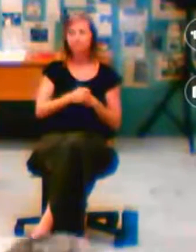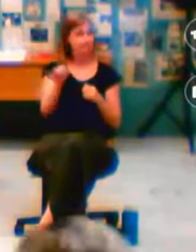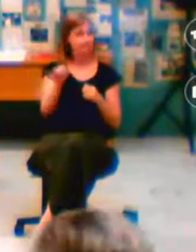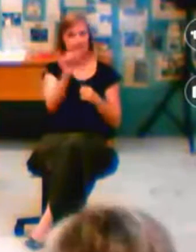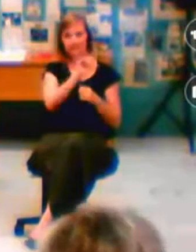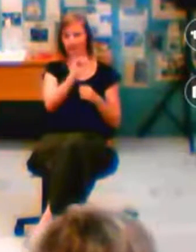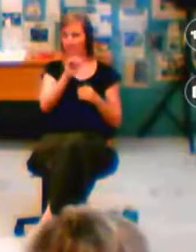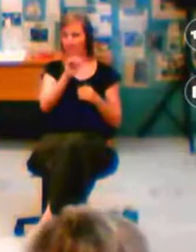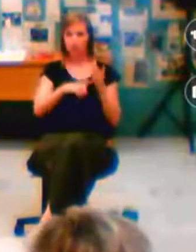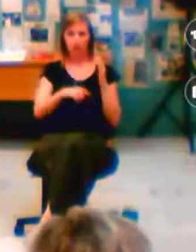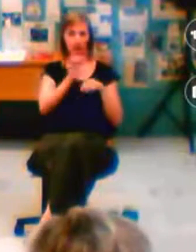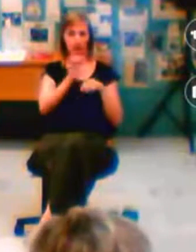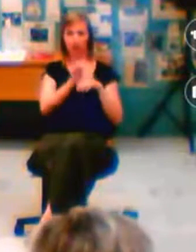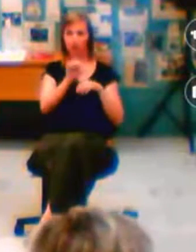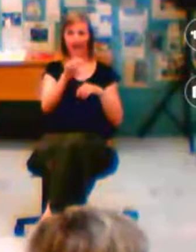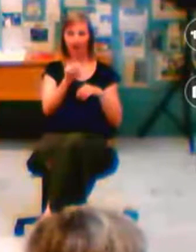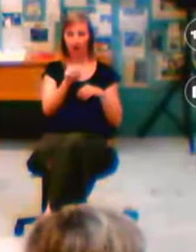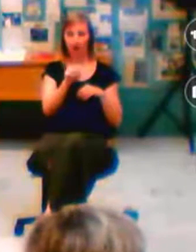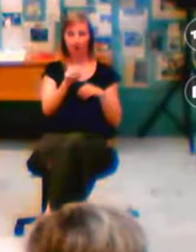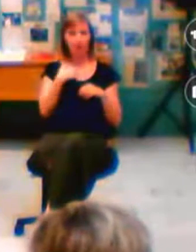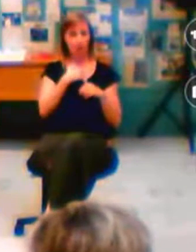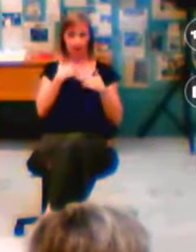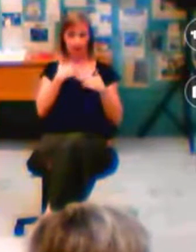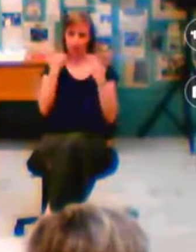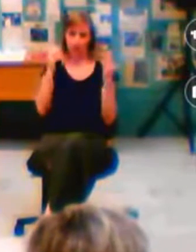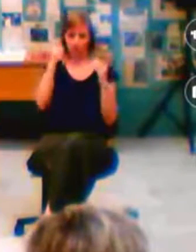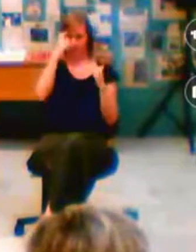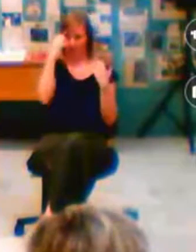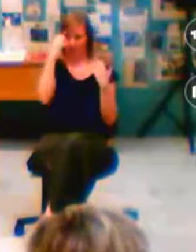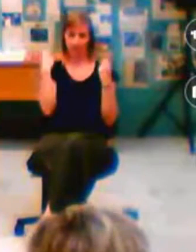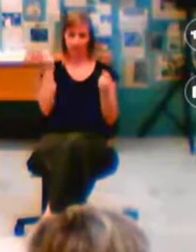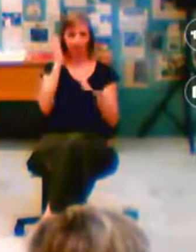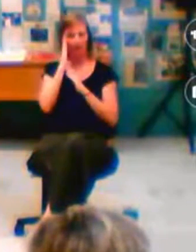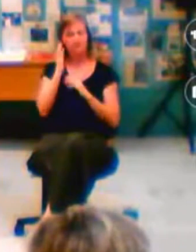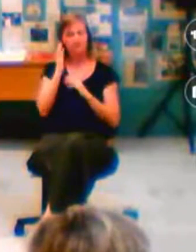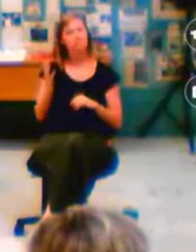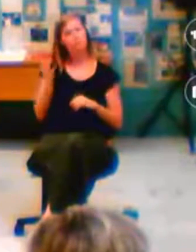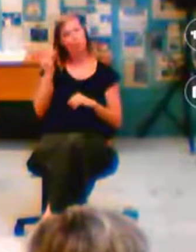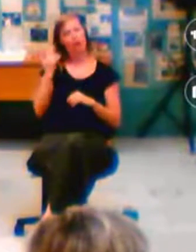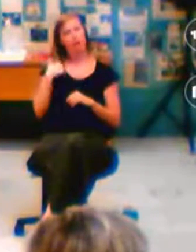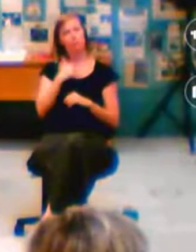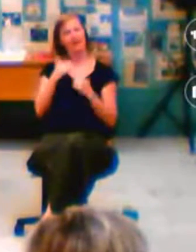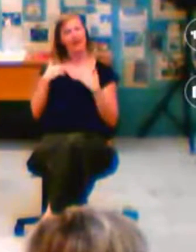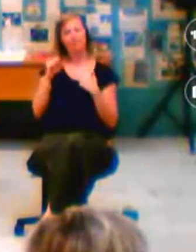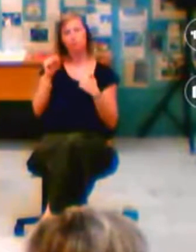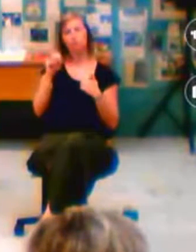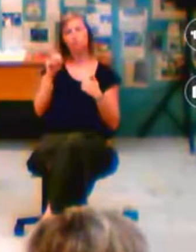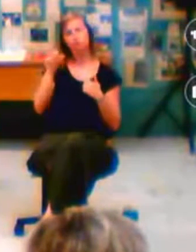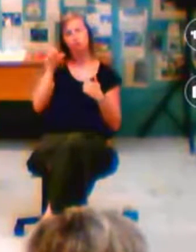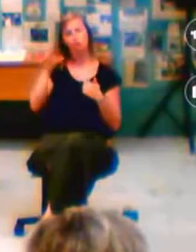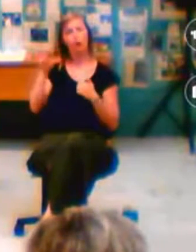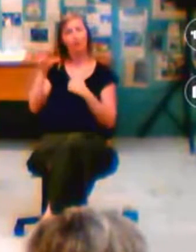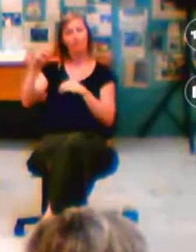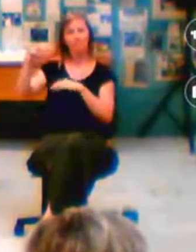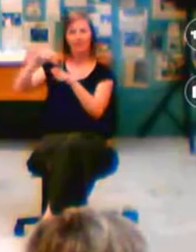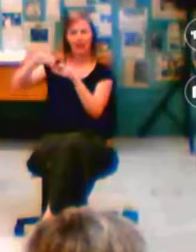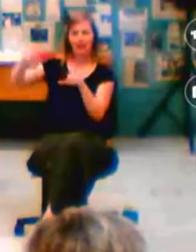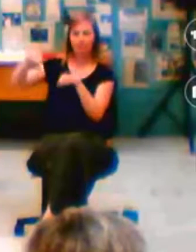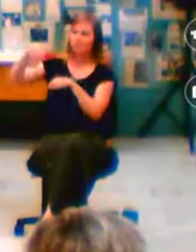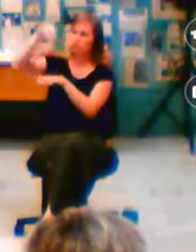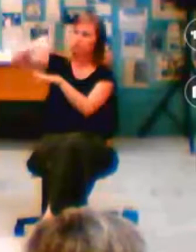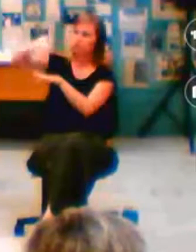I wish it were true. I mean, the current state government controls all these funds. It's controlled, you know, about the same amount of